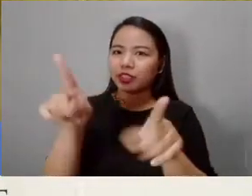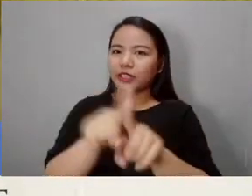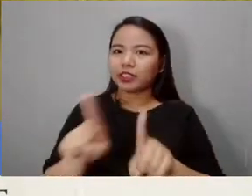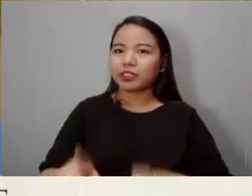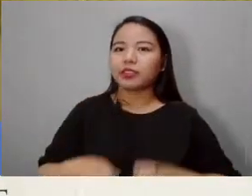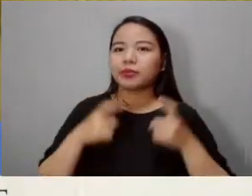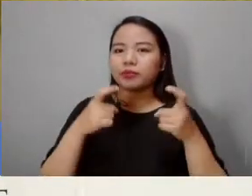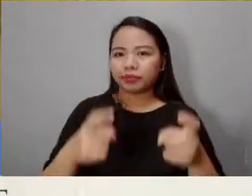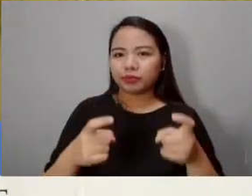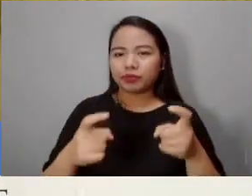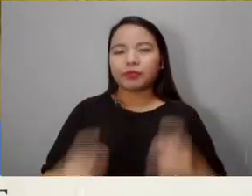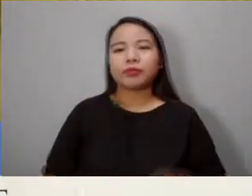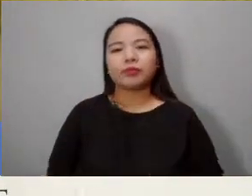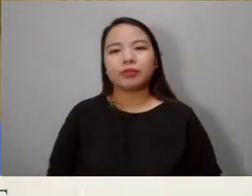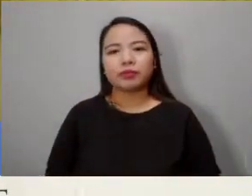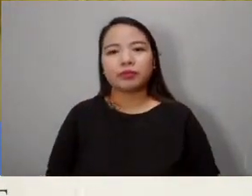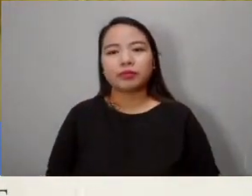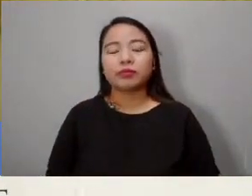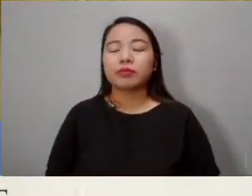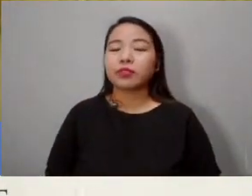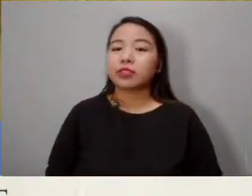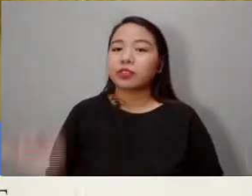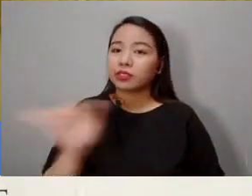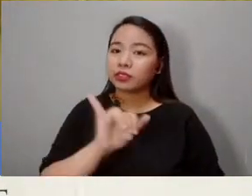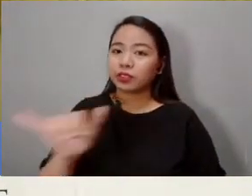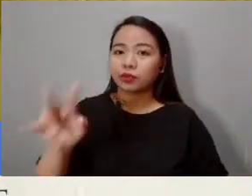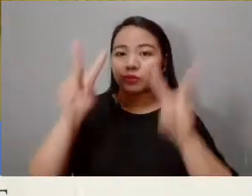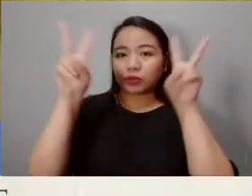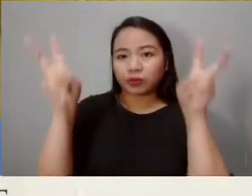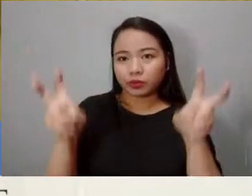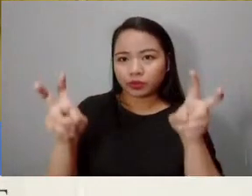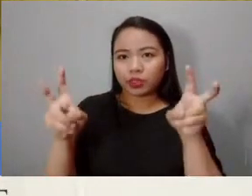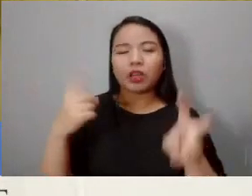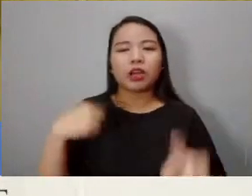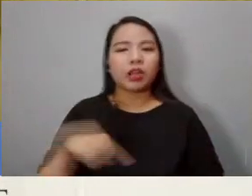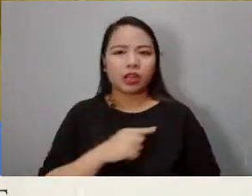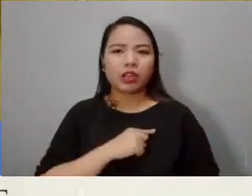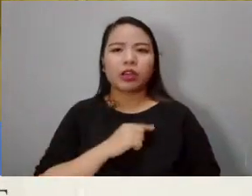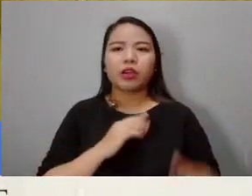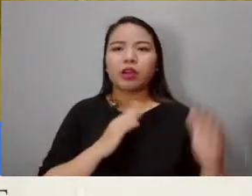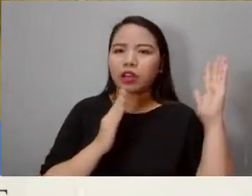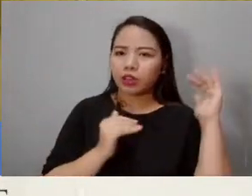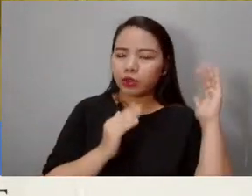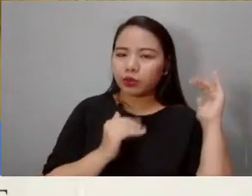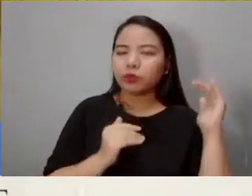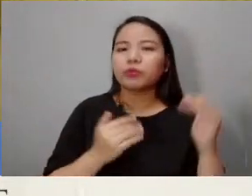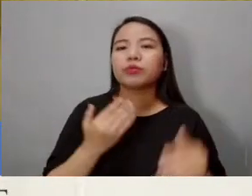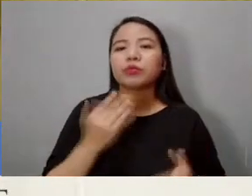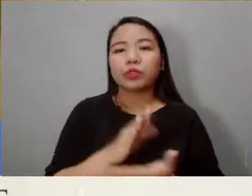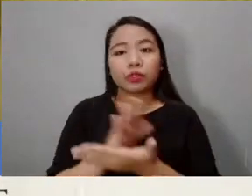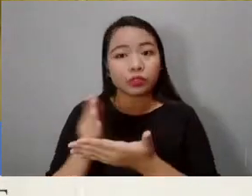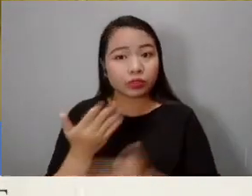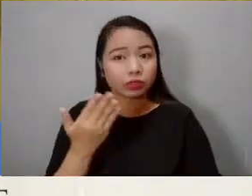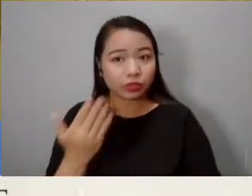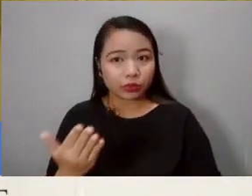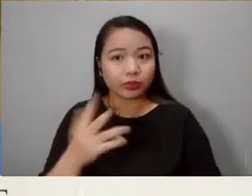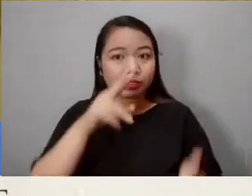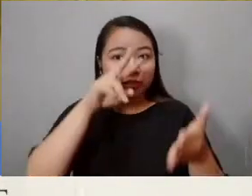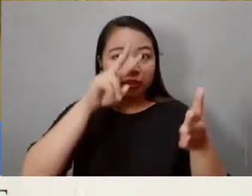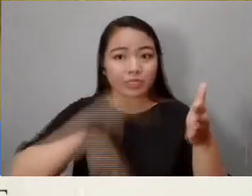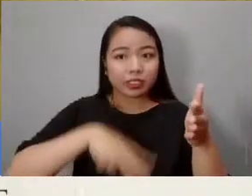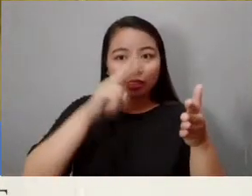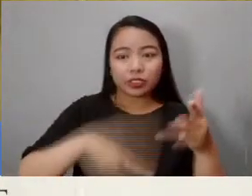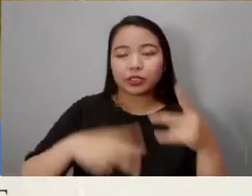It is in this context that I wish to reflect with you the readings proclaimed to